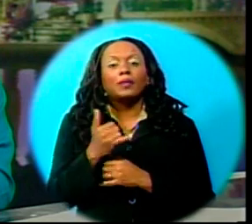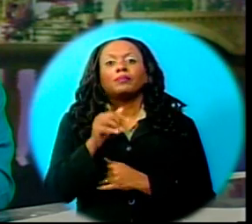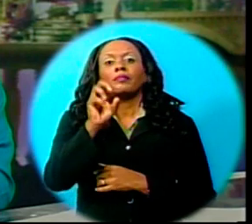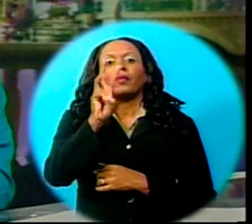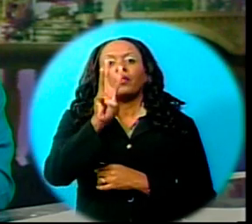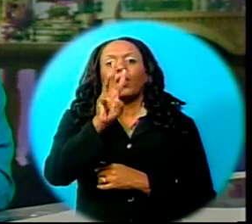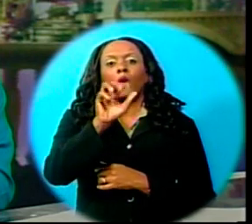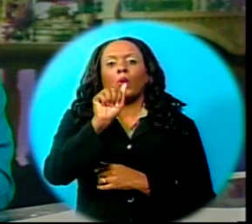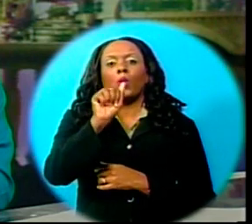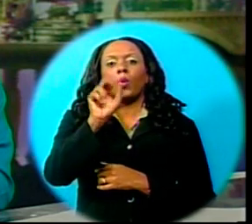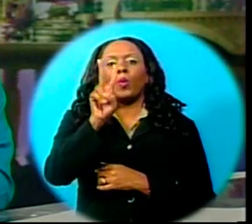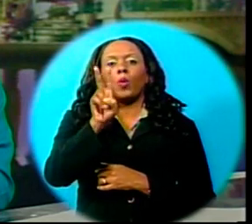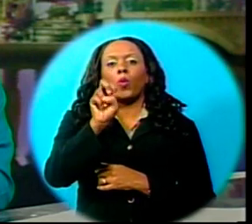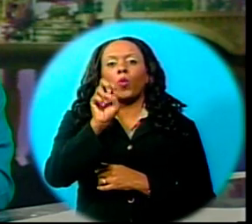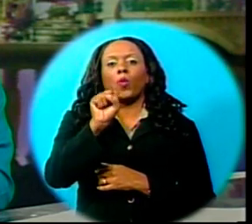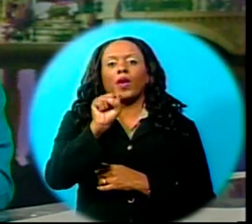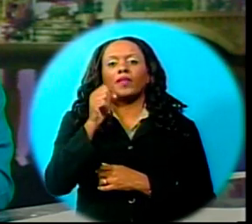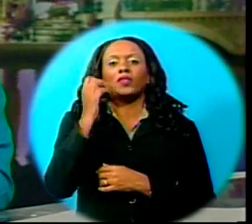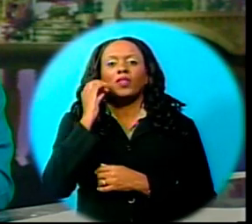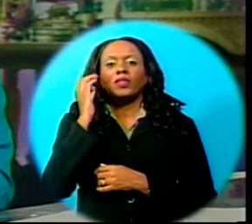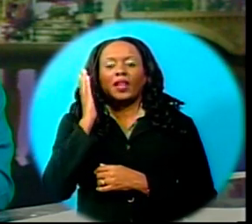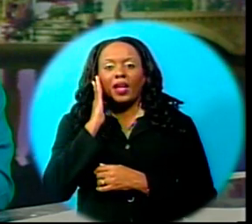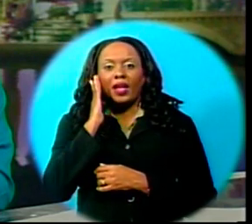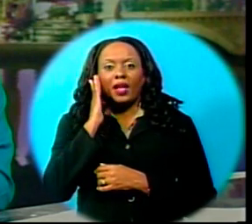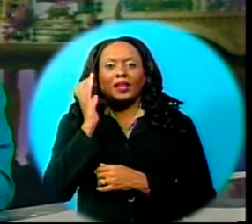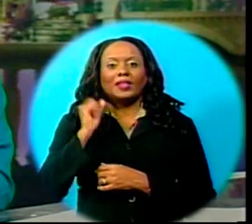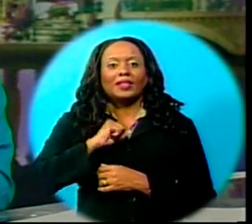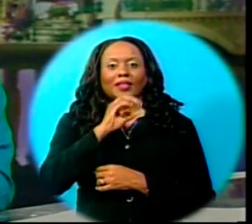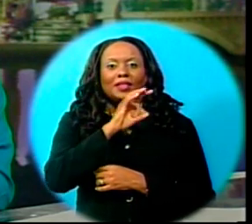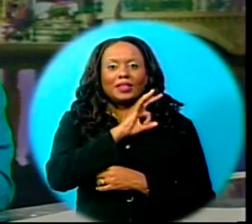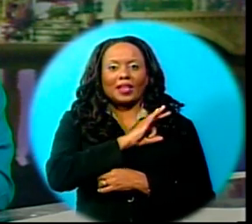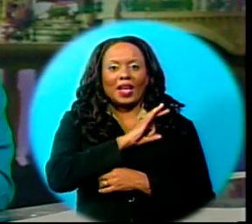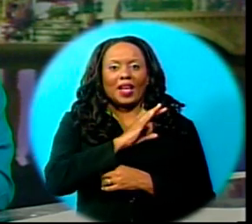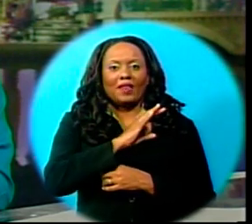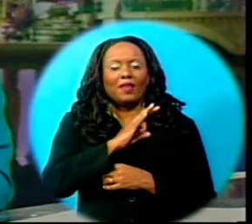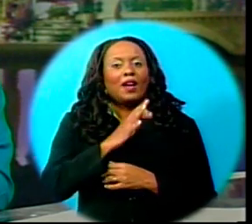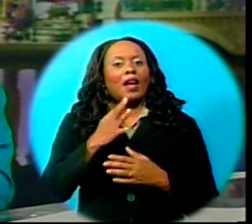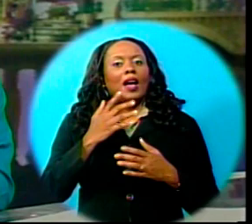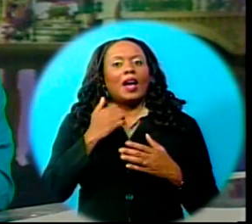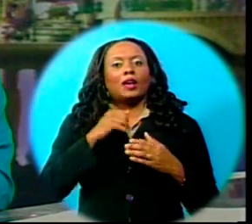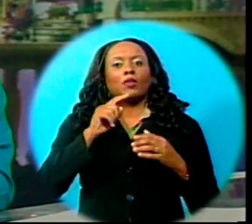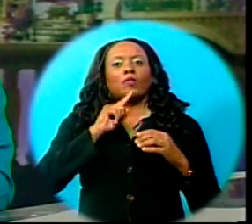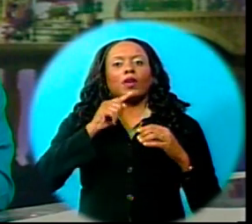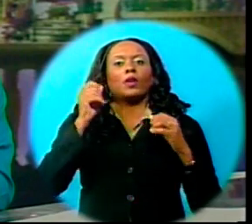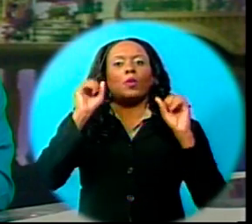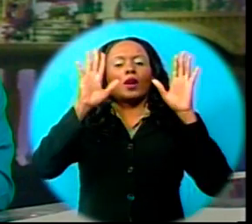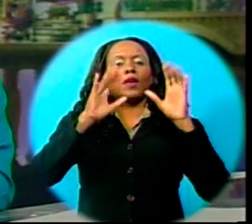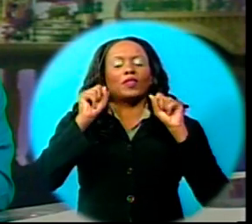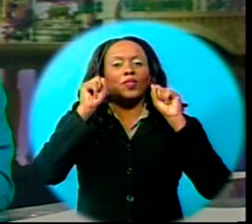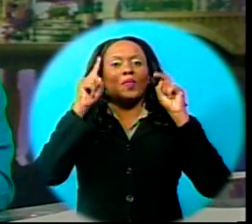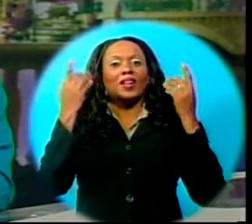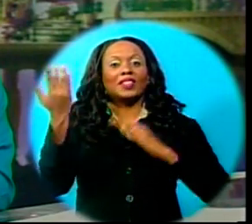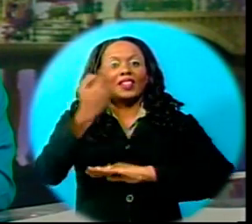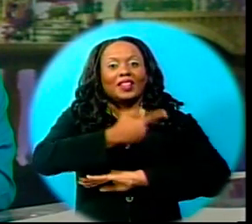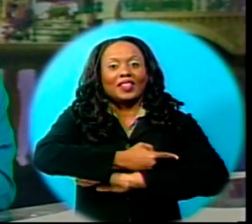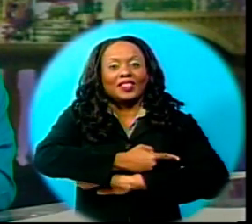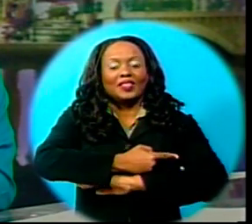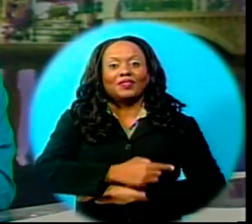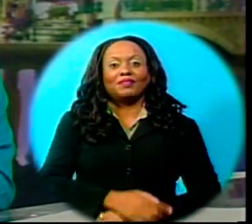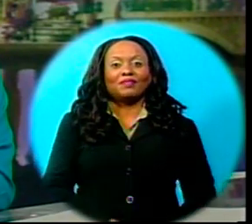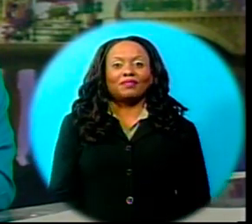which was put on for staff by a couple who are on their 40th visit to the island. Shane Seeley has the story.